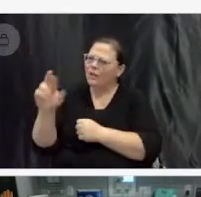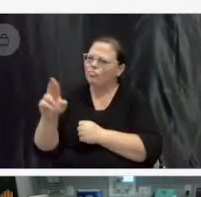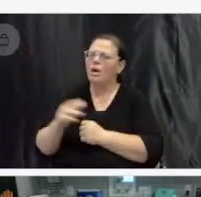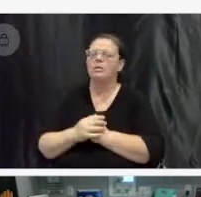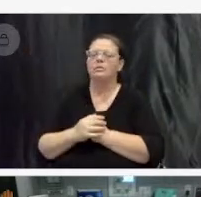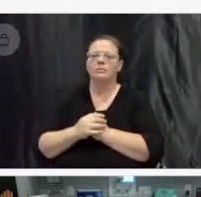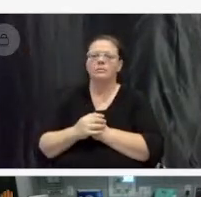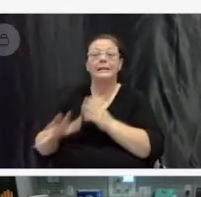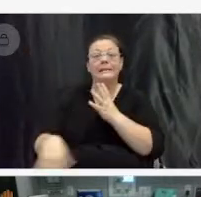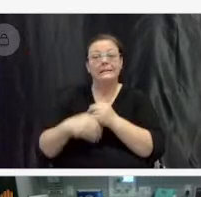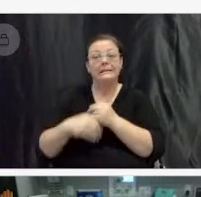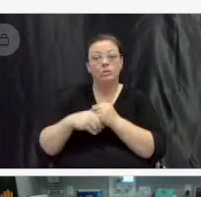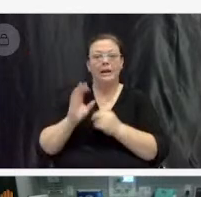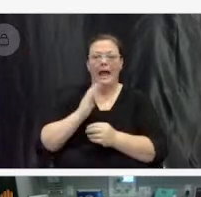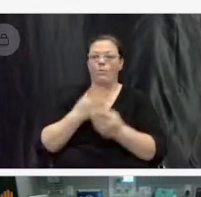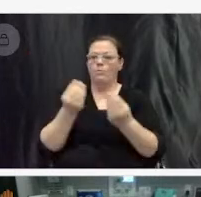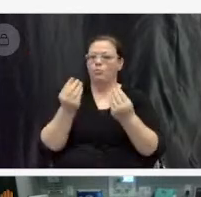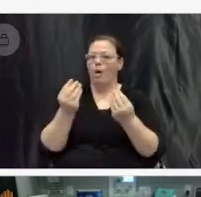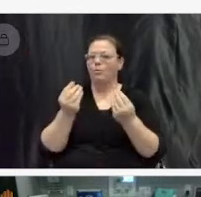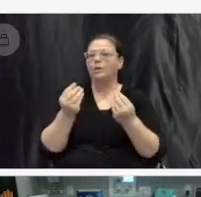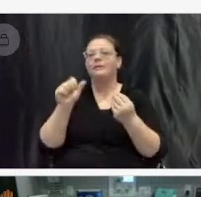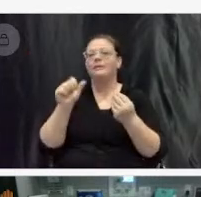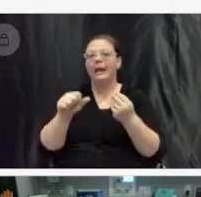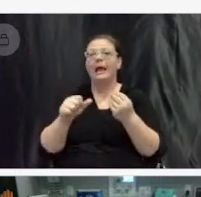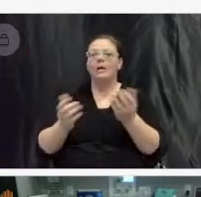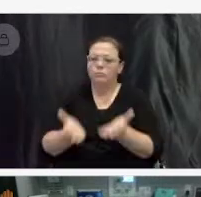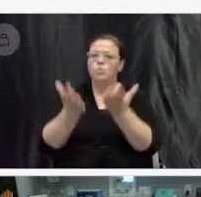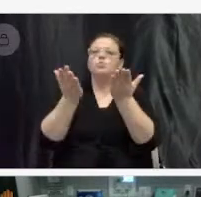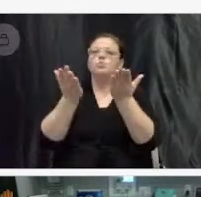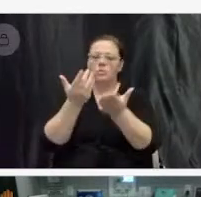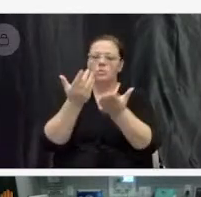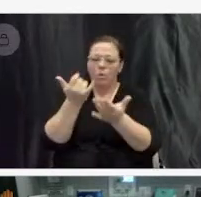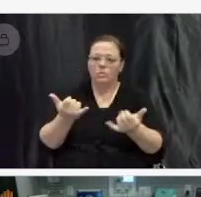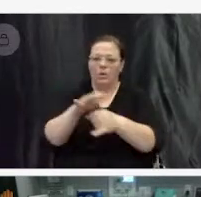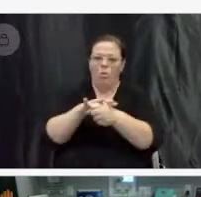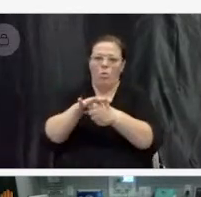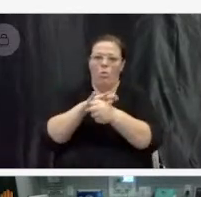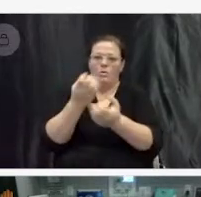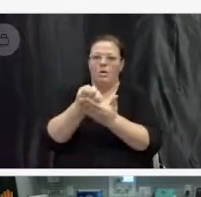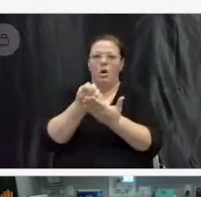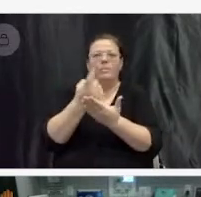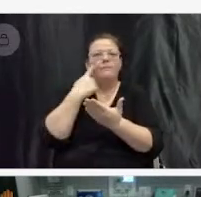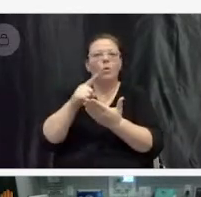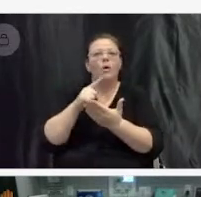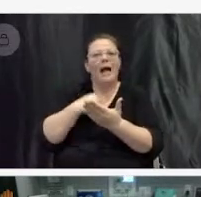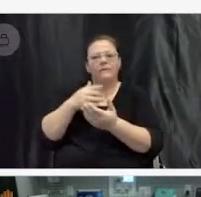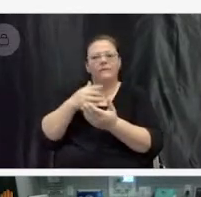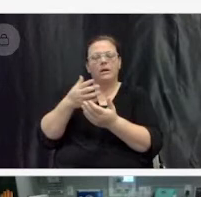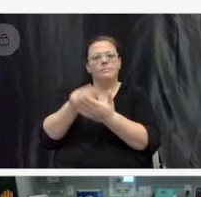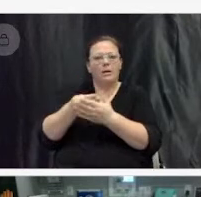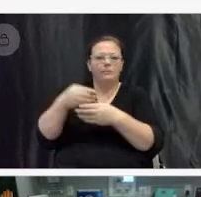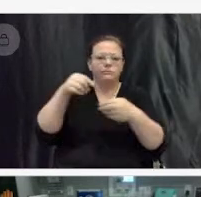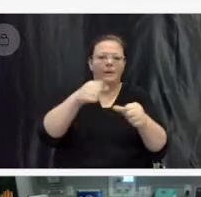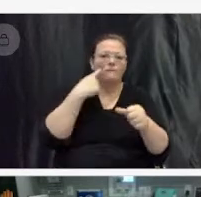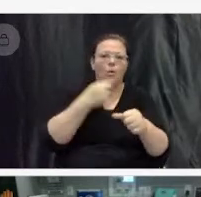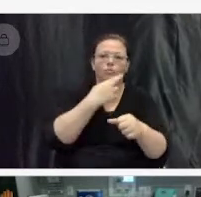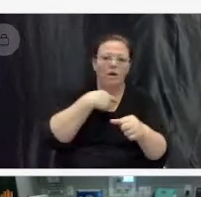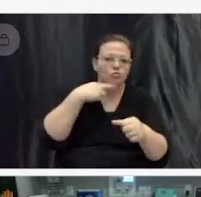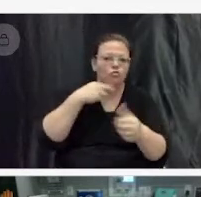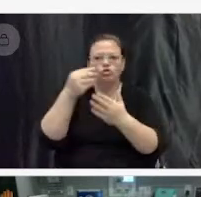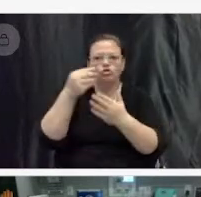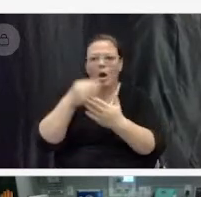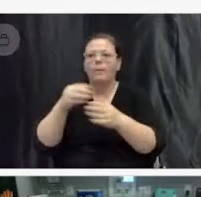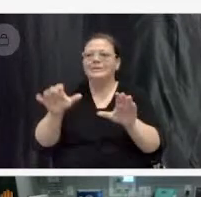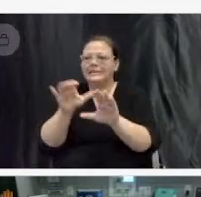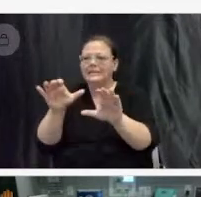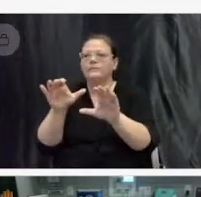In addition to this, our property can boost the local economy by bringing in dollars that support local businesses such as restaurants, shops, and